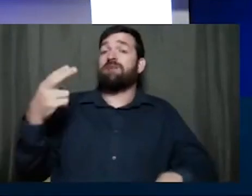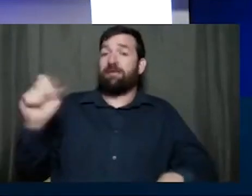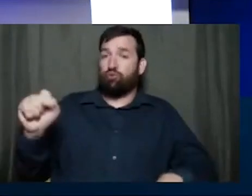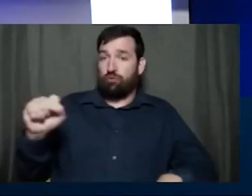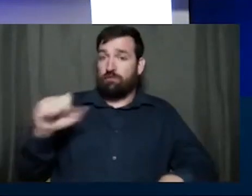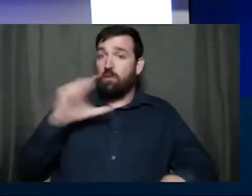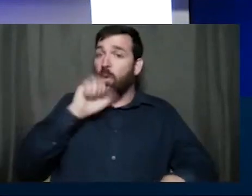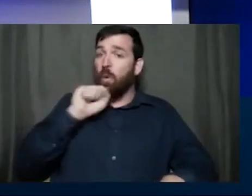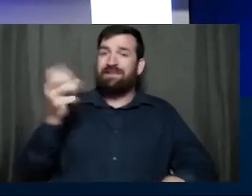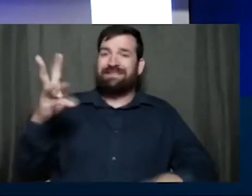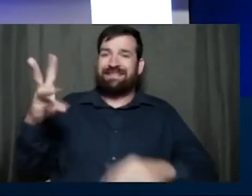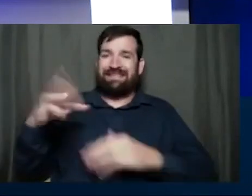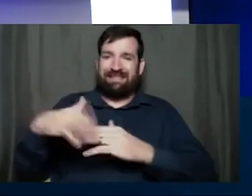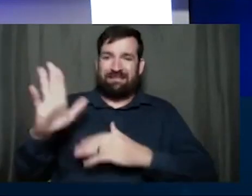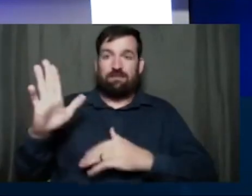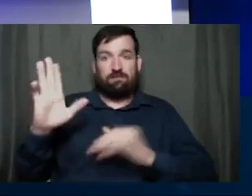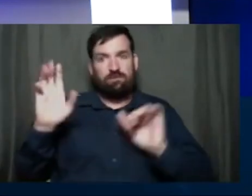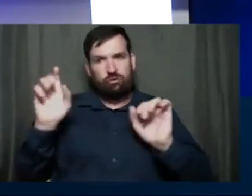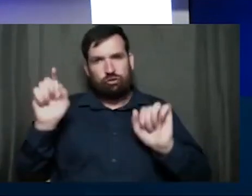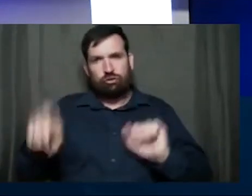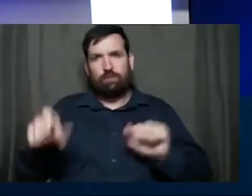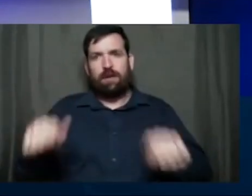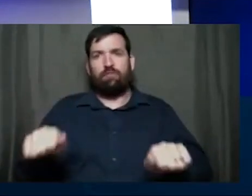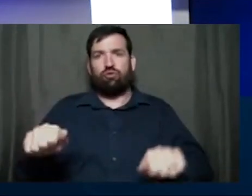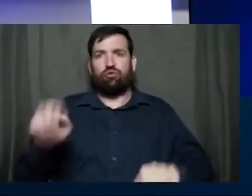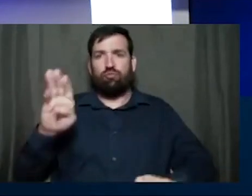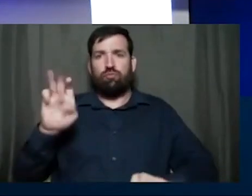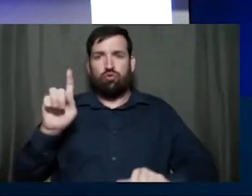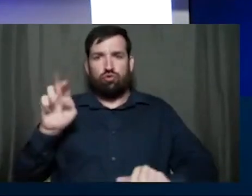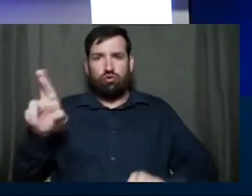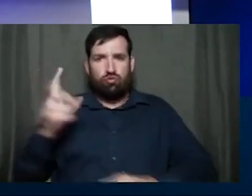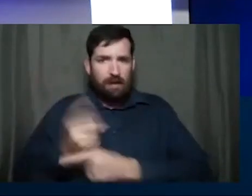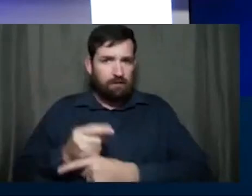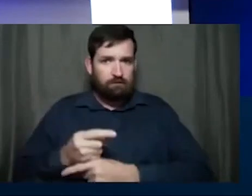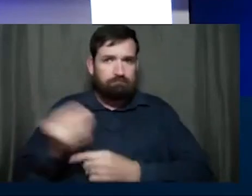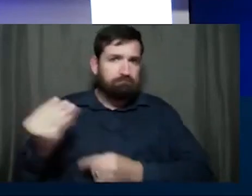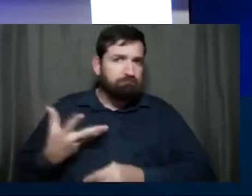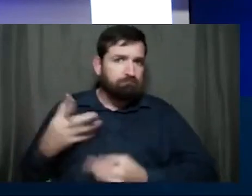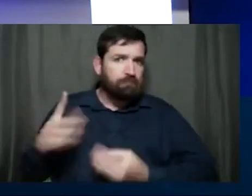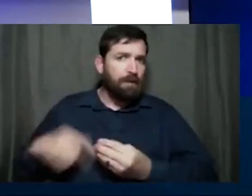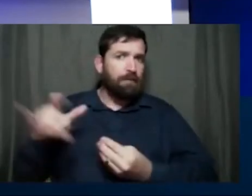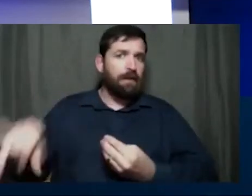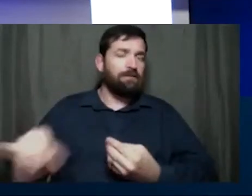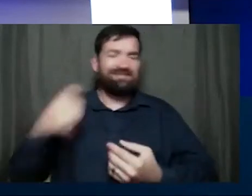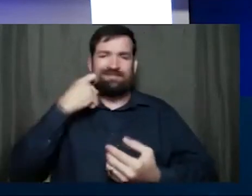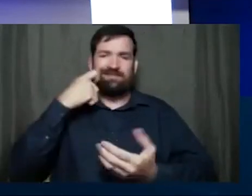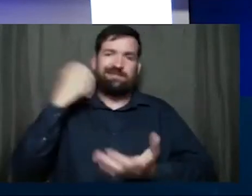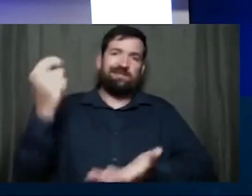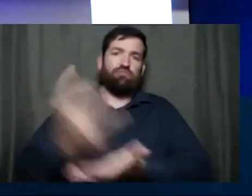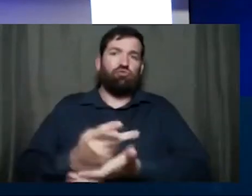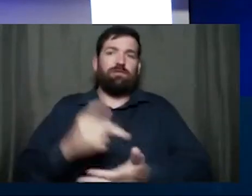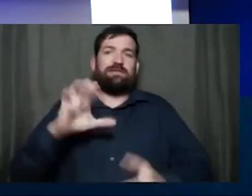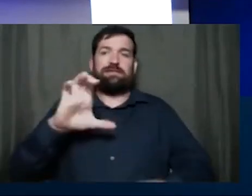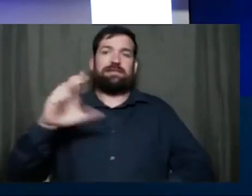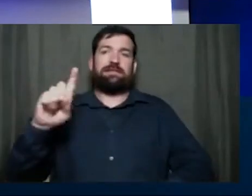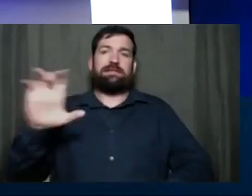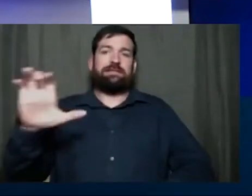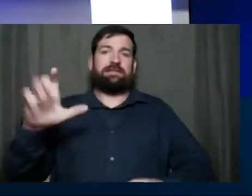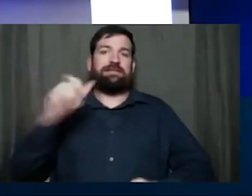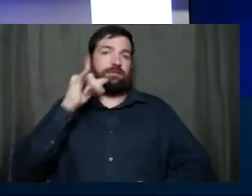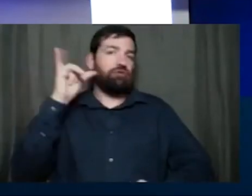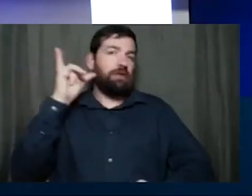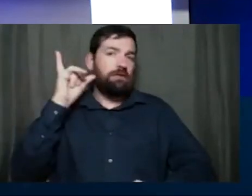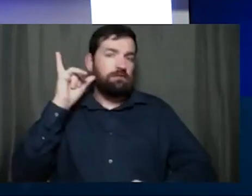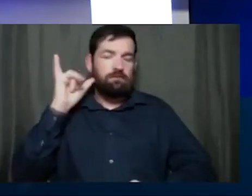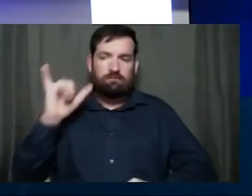we should now be able to get boosted, right? Yeah. So tell us a little bit about that, because that was just approved by the CDC officially yesterday. Tell us about that and help Jennifer out. What